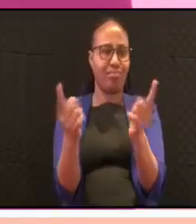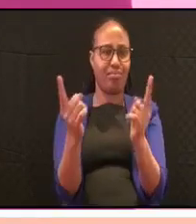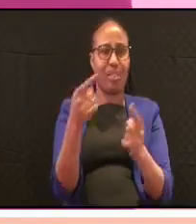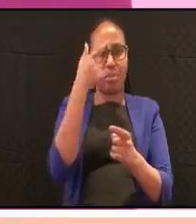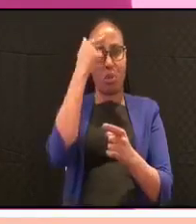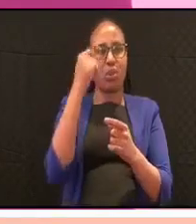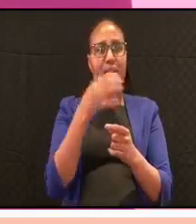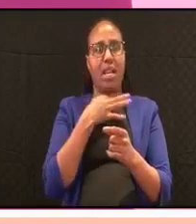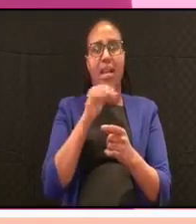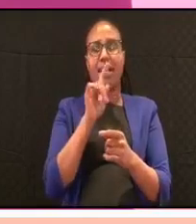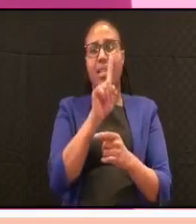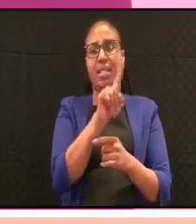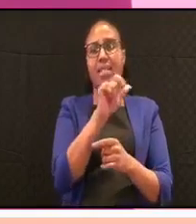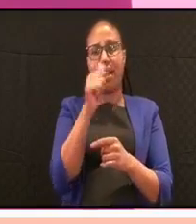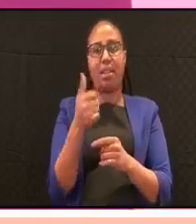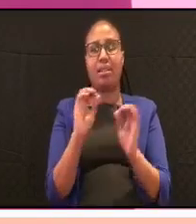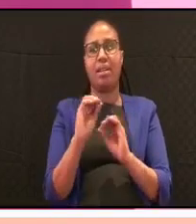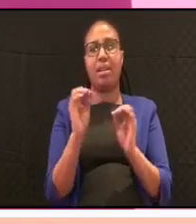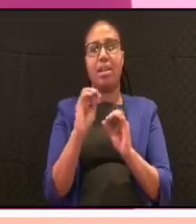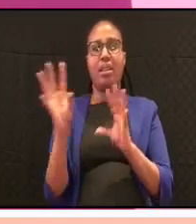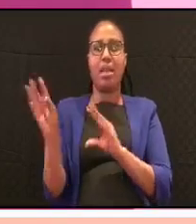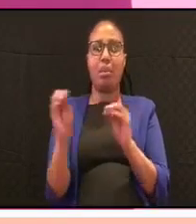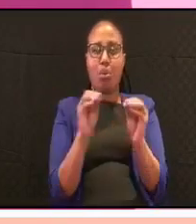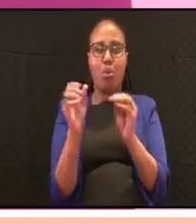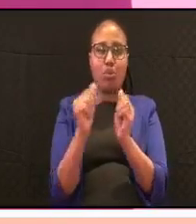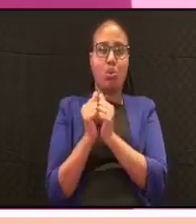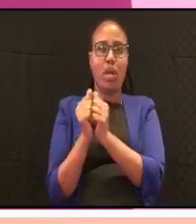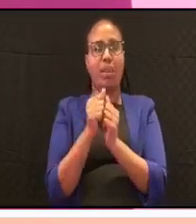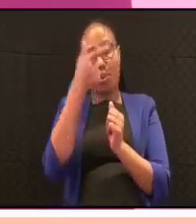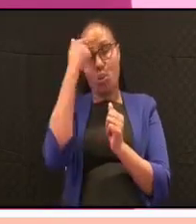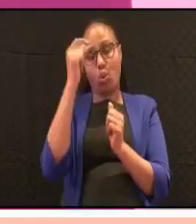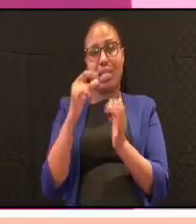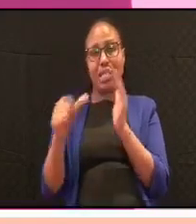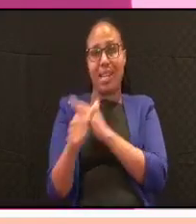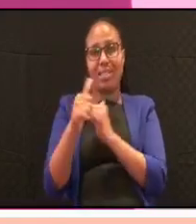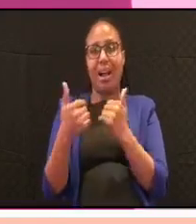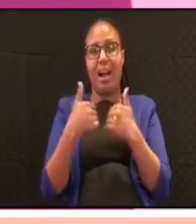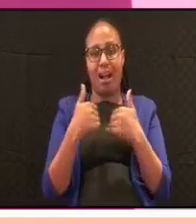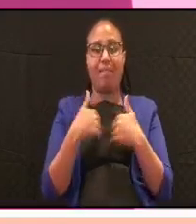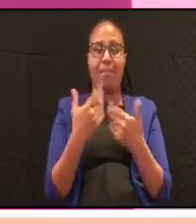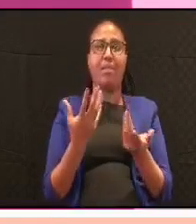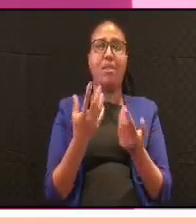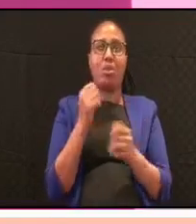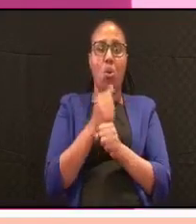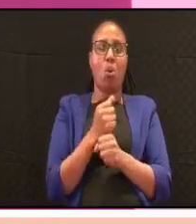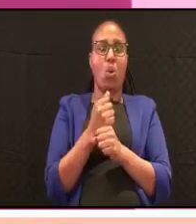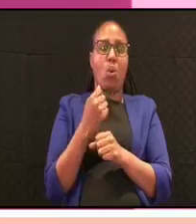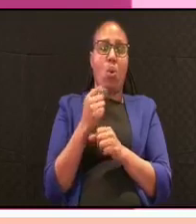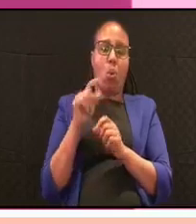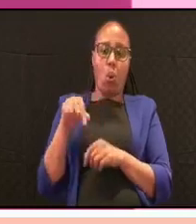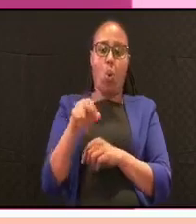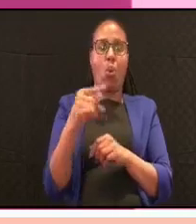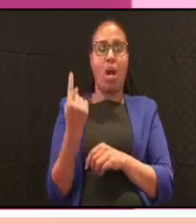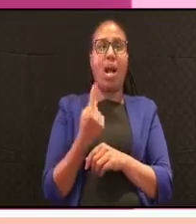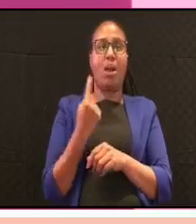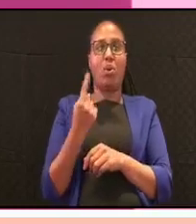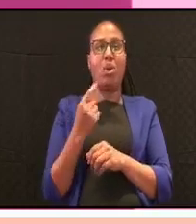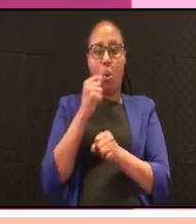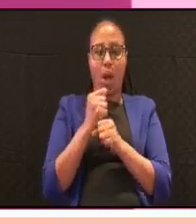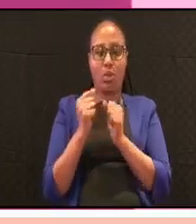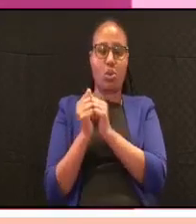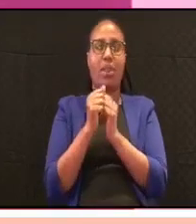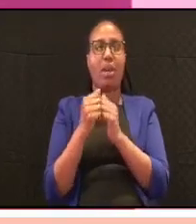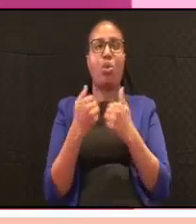other. They move together because of the danger of walking alone. So you work together. You have a